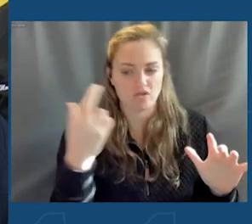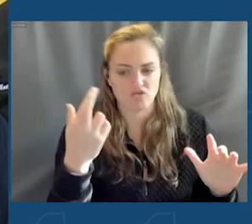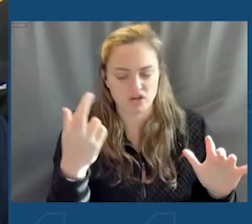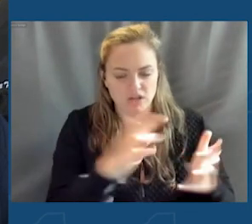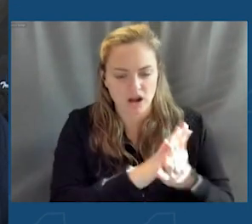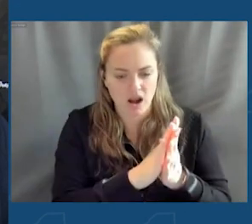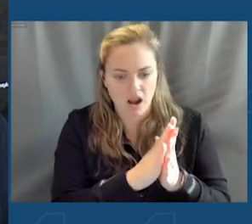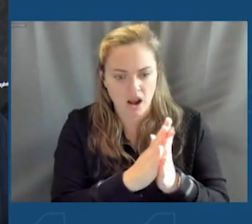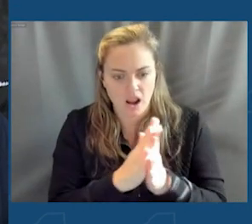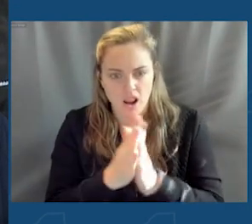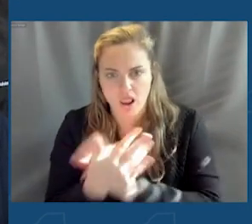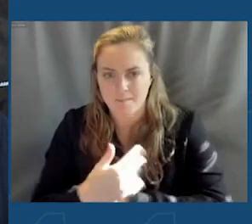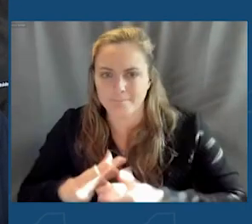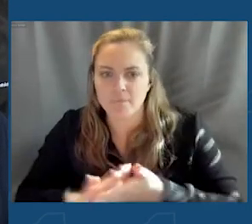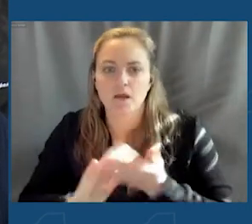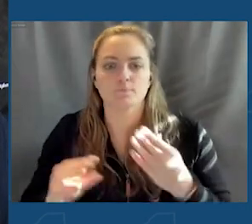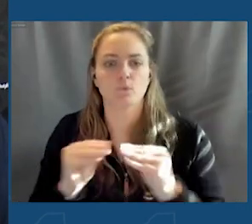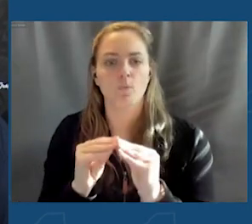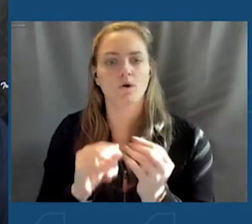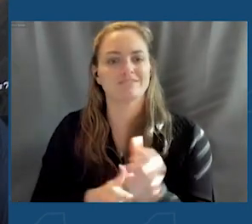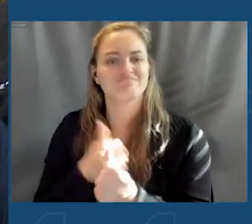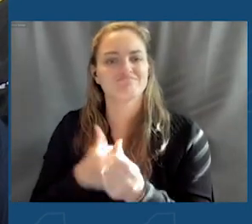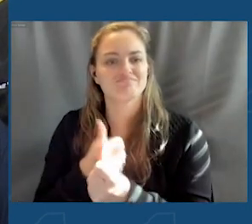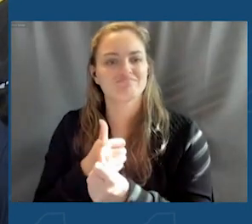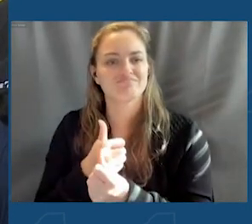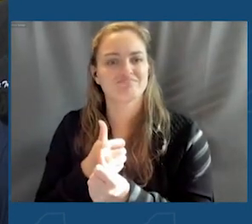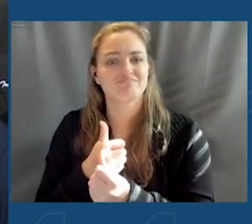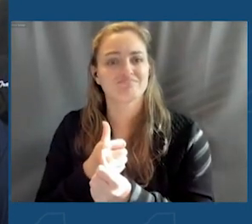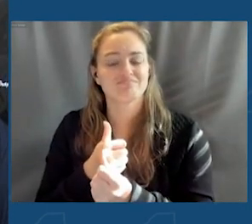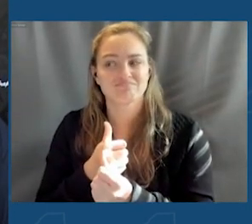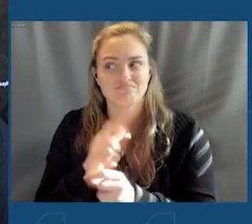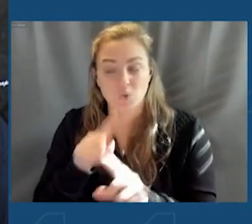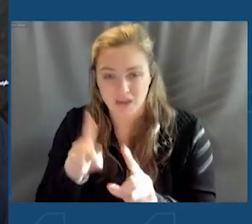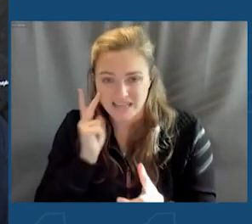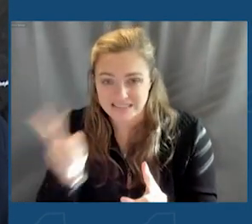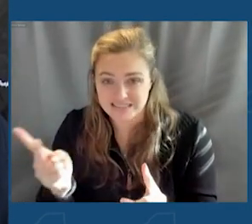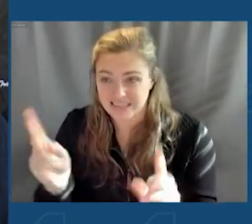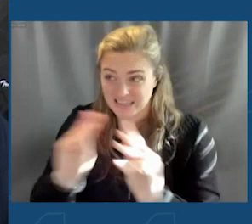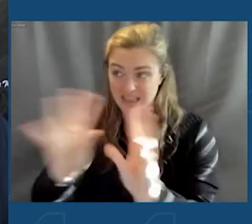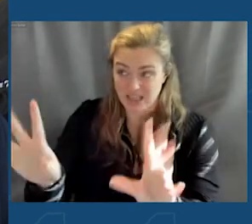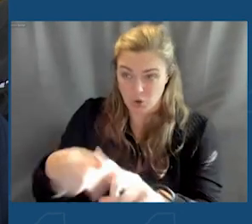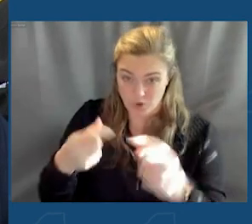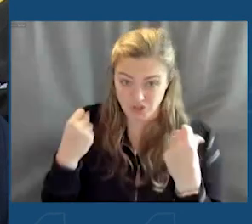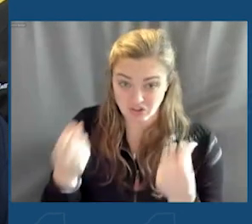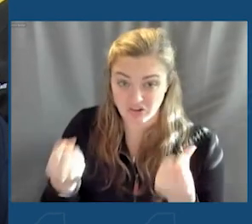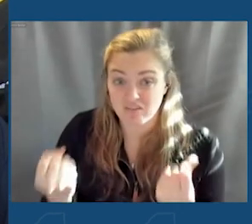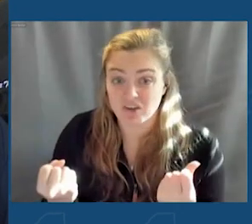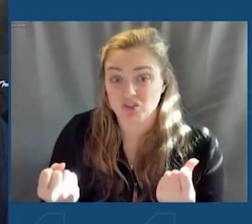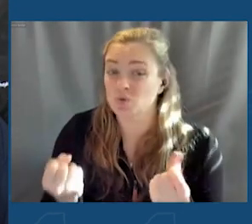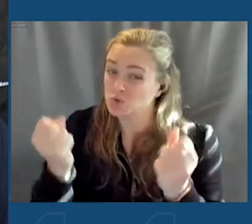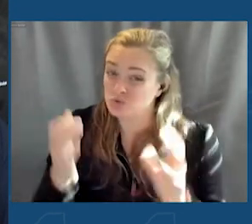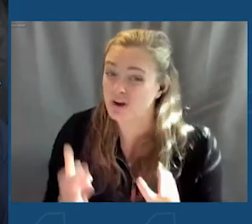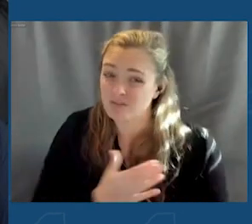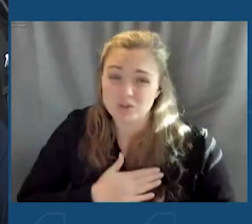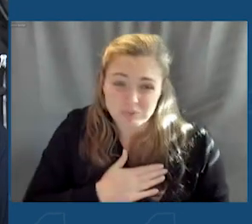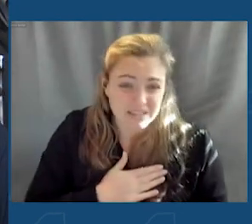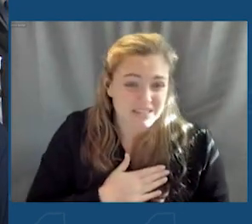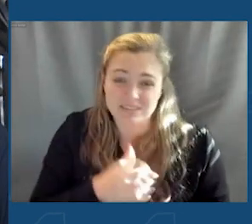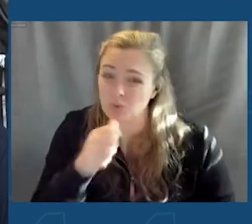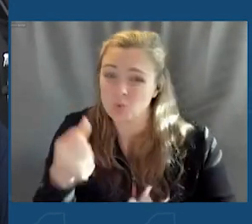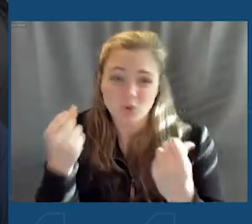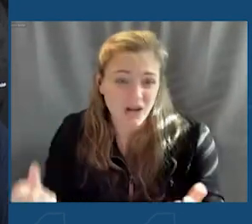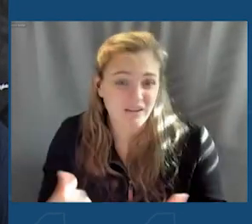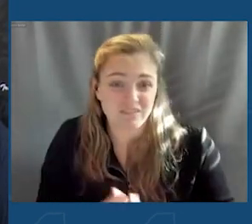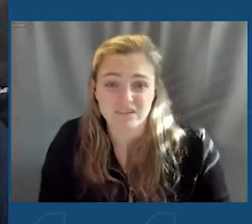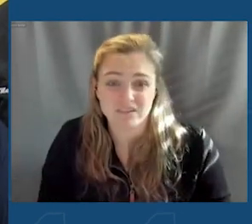the dangerousness, the lack of ability to see on the roads, which is why we're saying motorists, please stay off the roads,